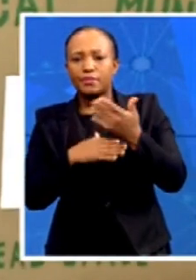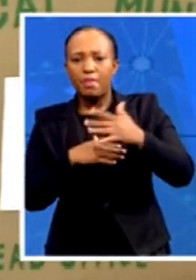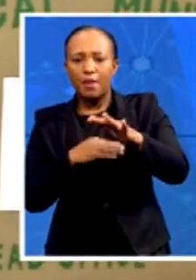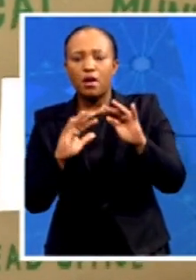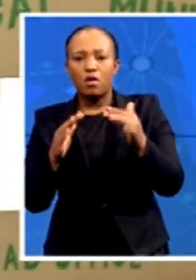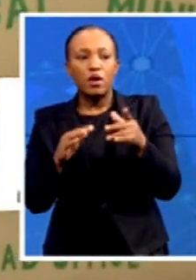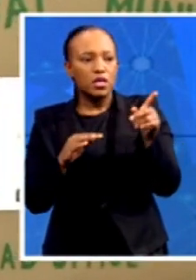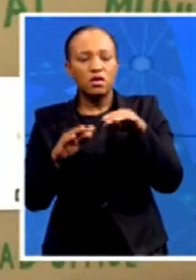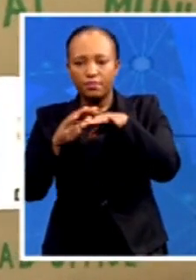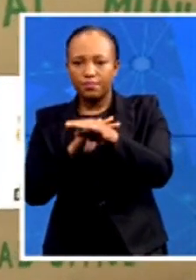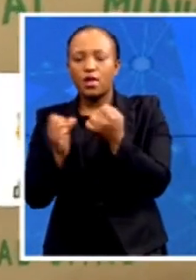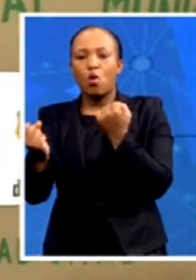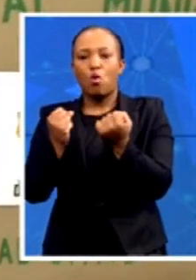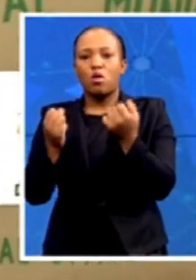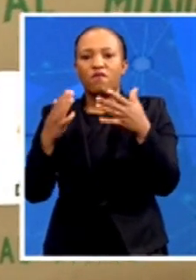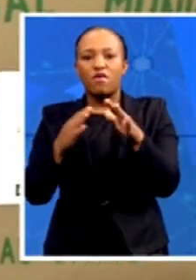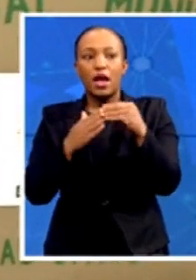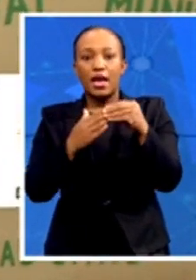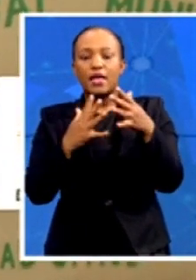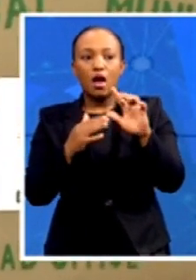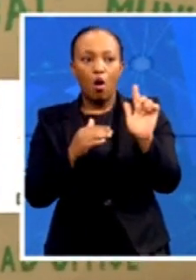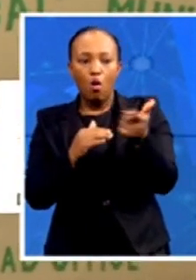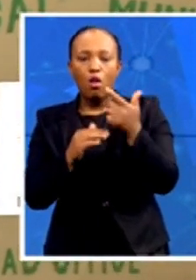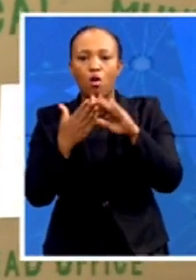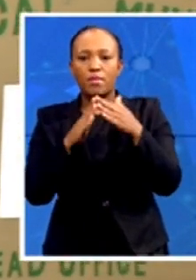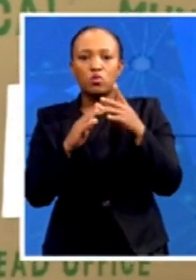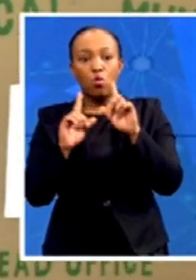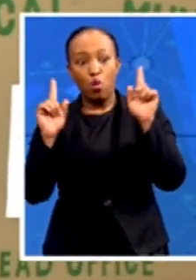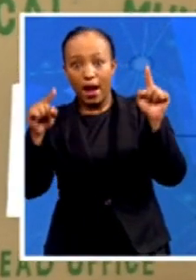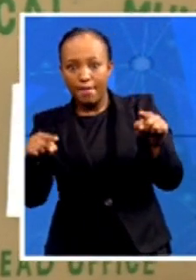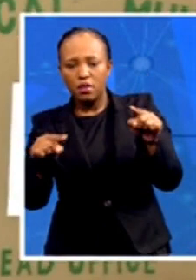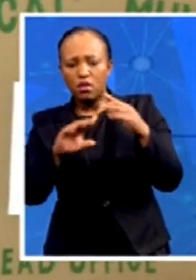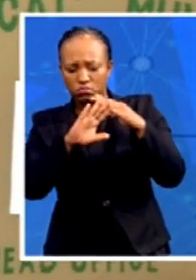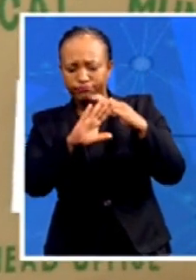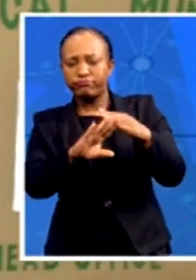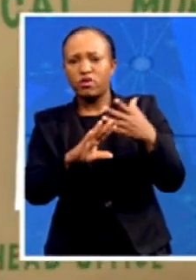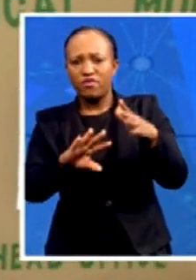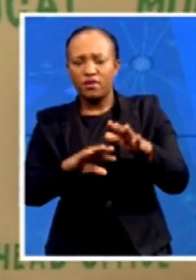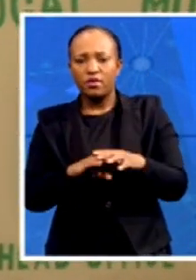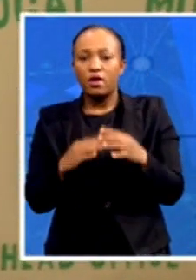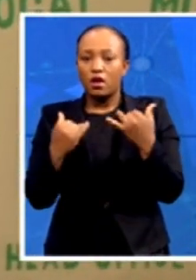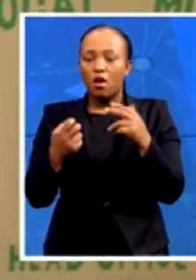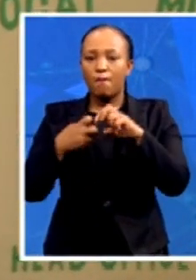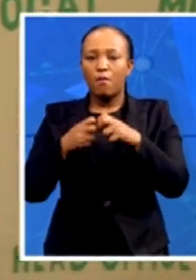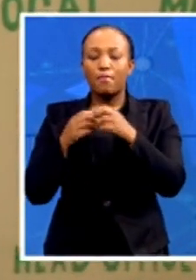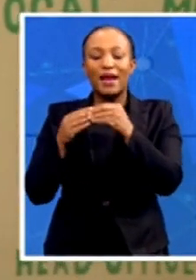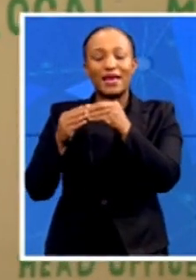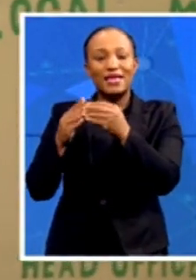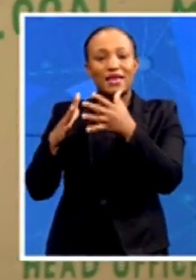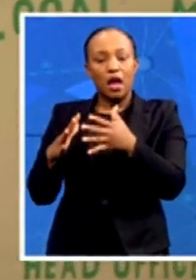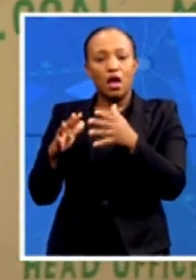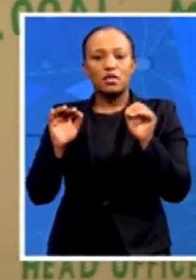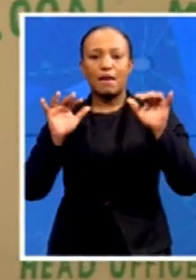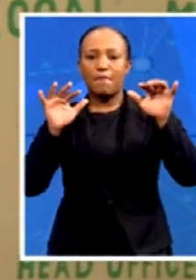leaders of the community who were coming here. So the problem is now that the leaders of the public here, they don't have an access to